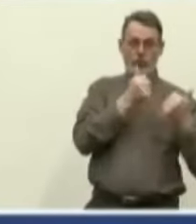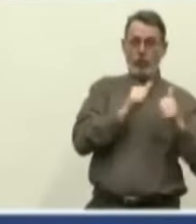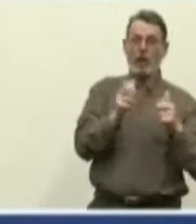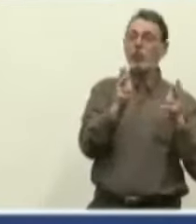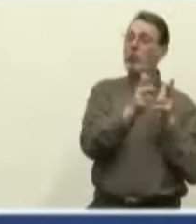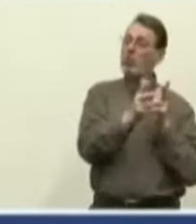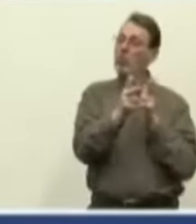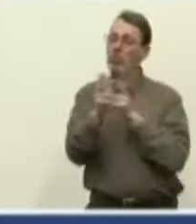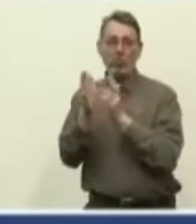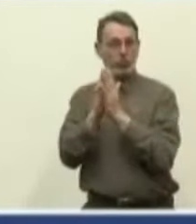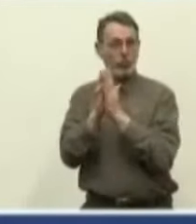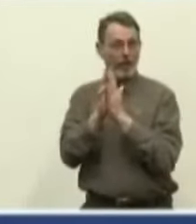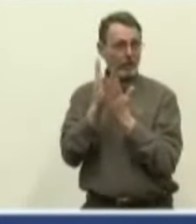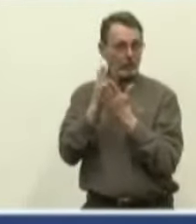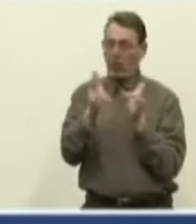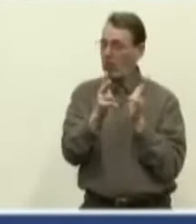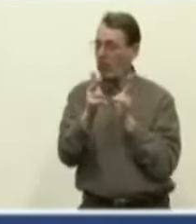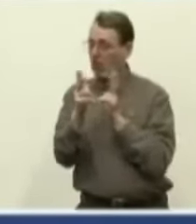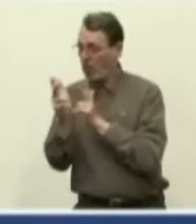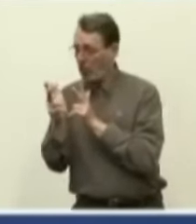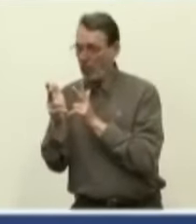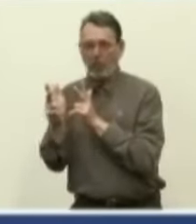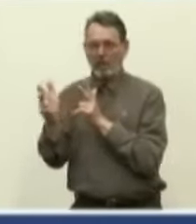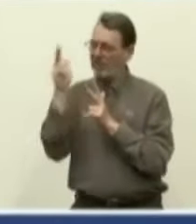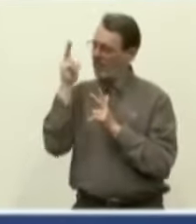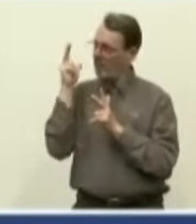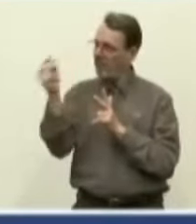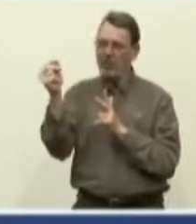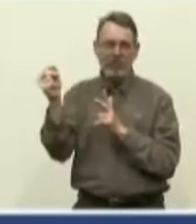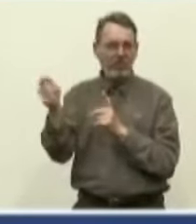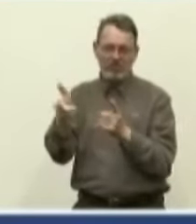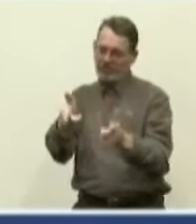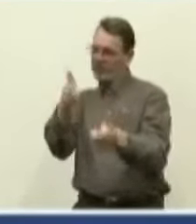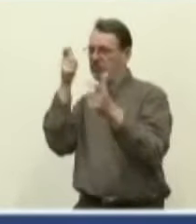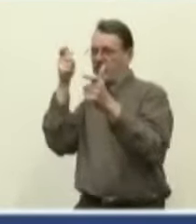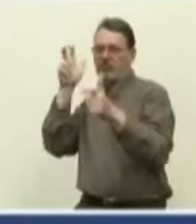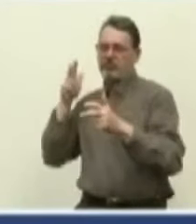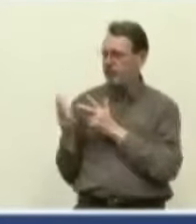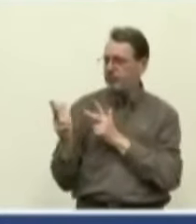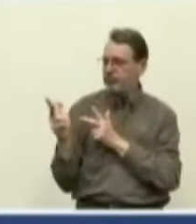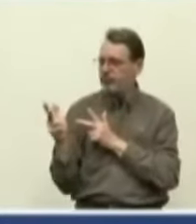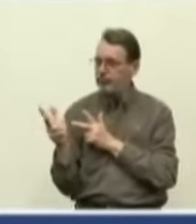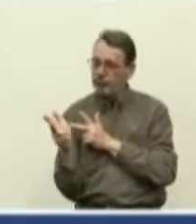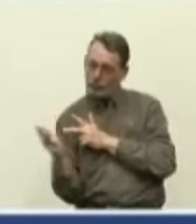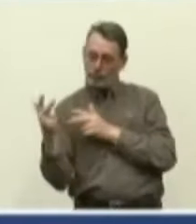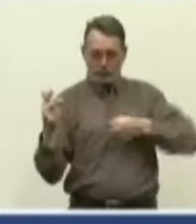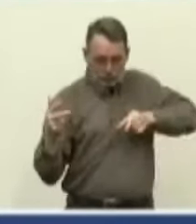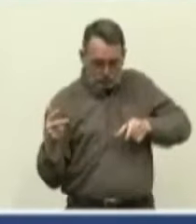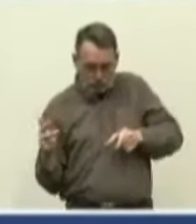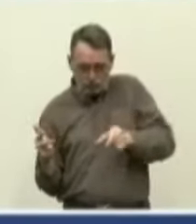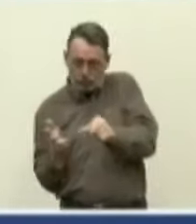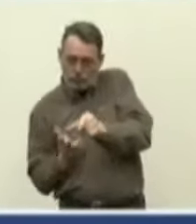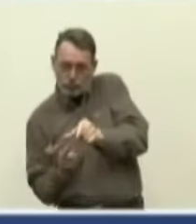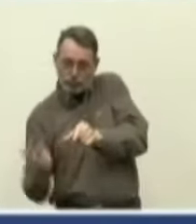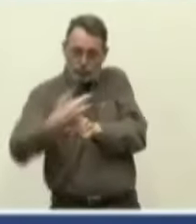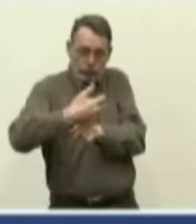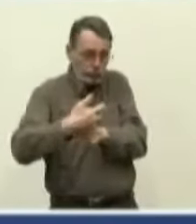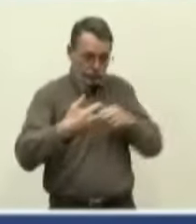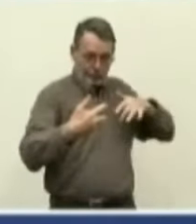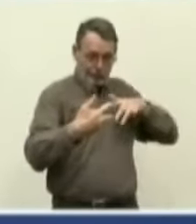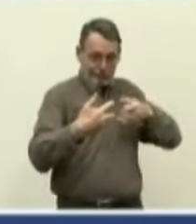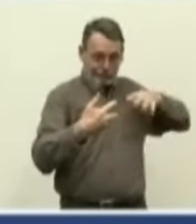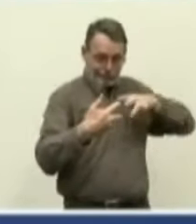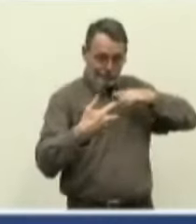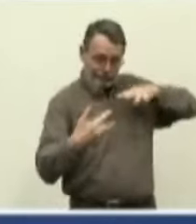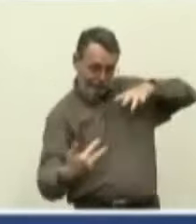vehicle. However, the vehicle accelerated a high rate of speed, drove over a median into oncoming traffic, and